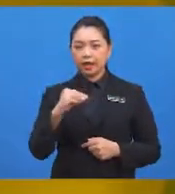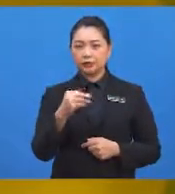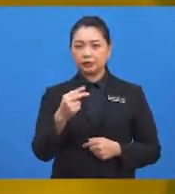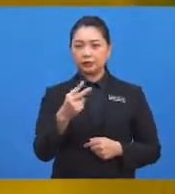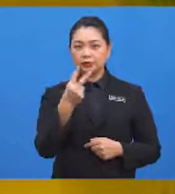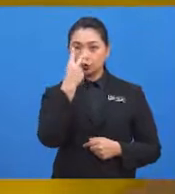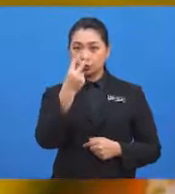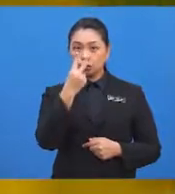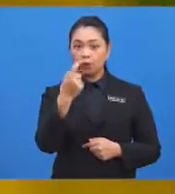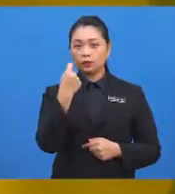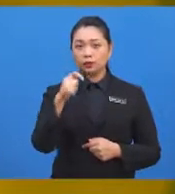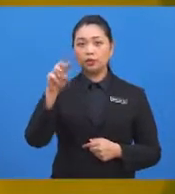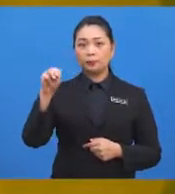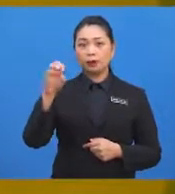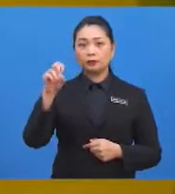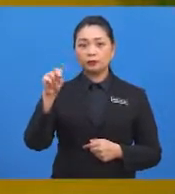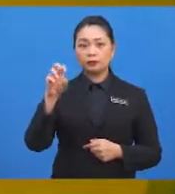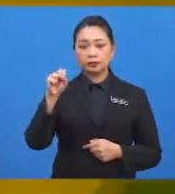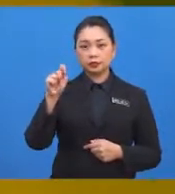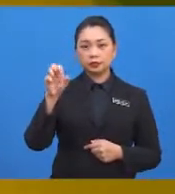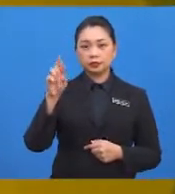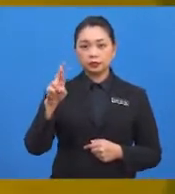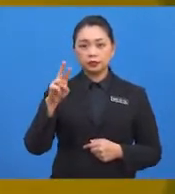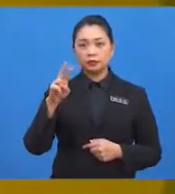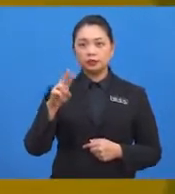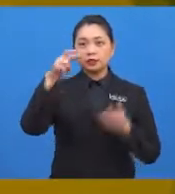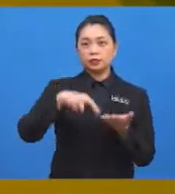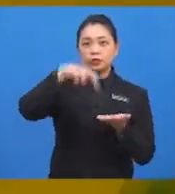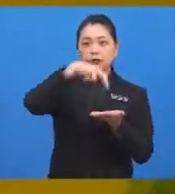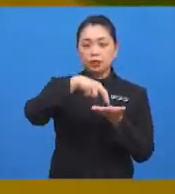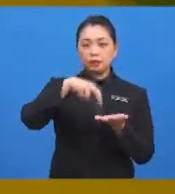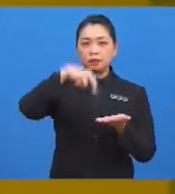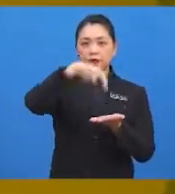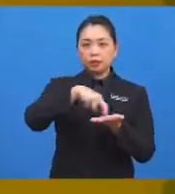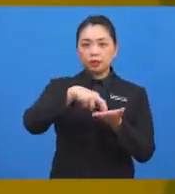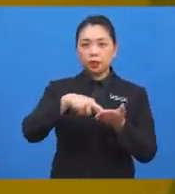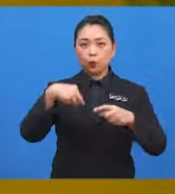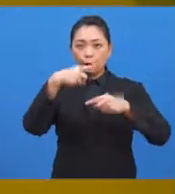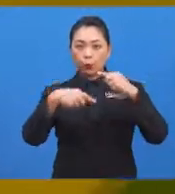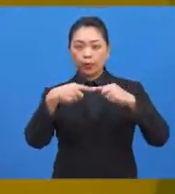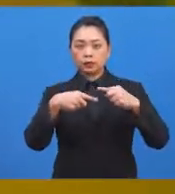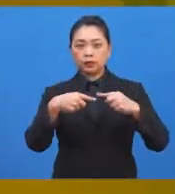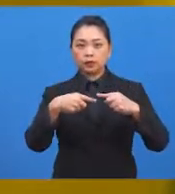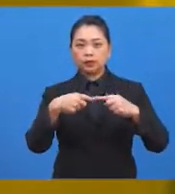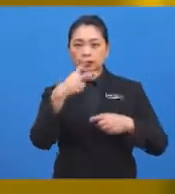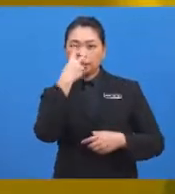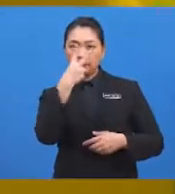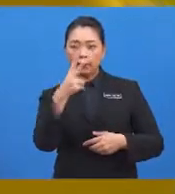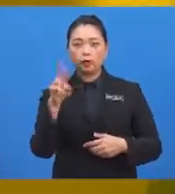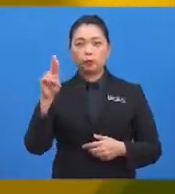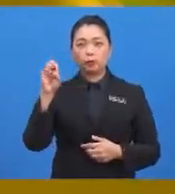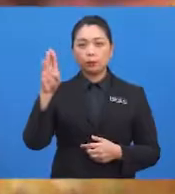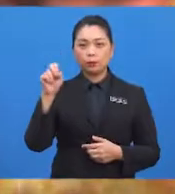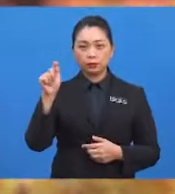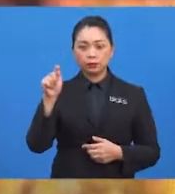the monster. The monster jumped when it saw the robot. Then the